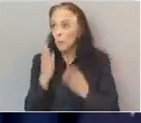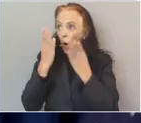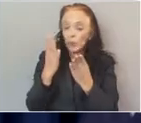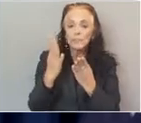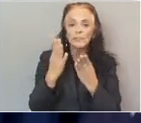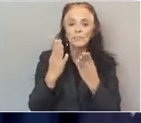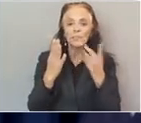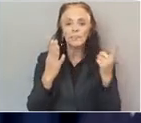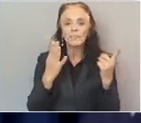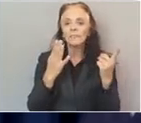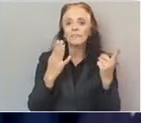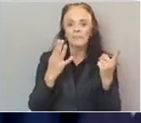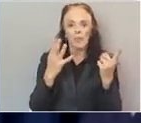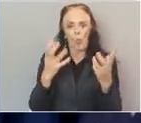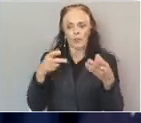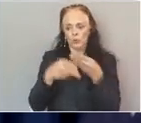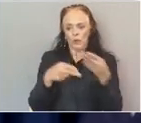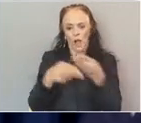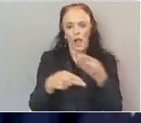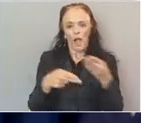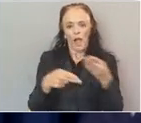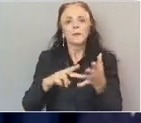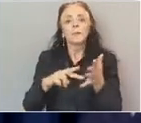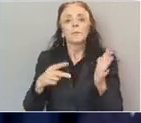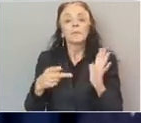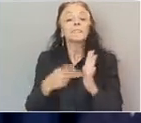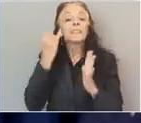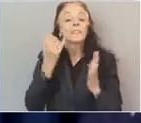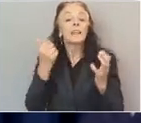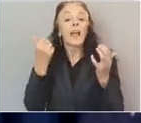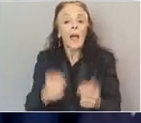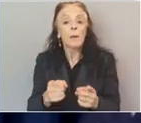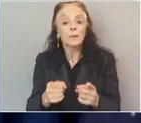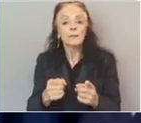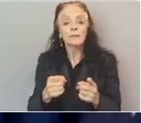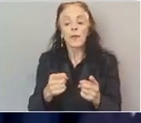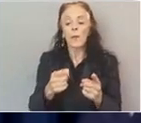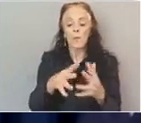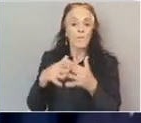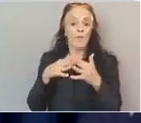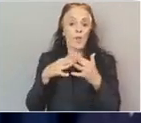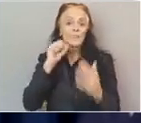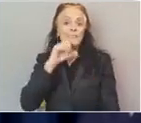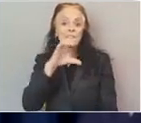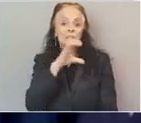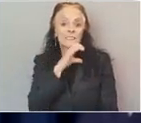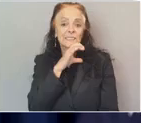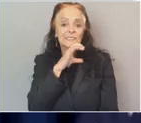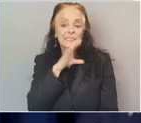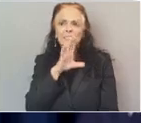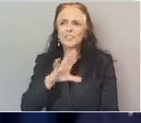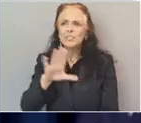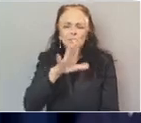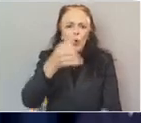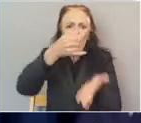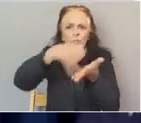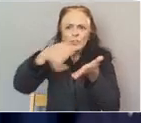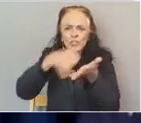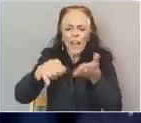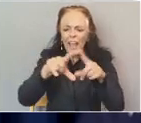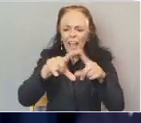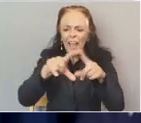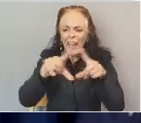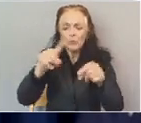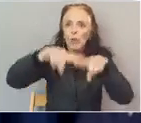effect, the checks that American seniors are relying on, that you rely on to pay